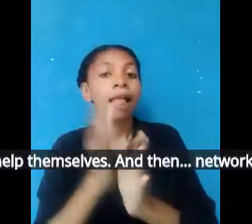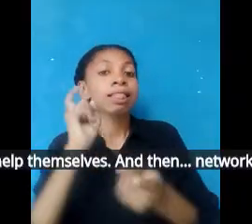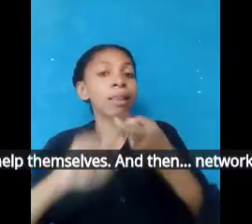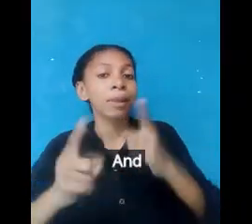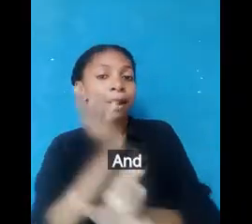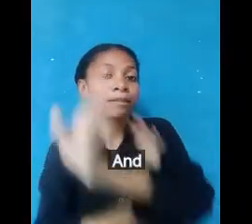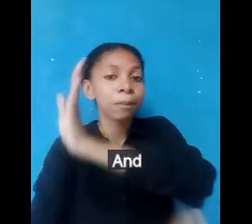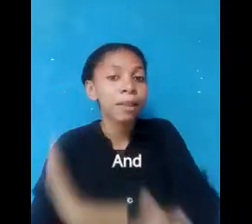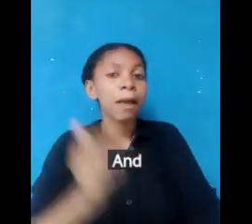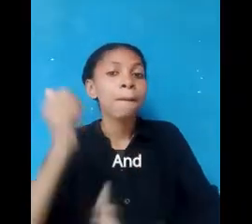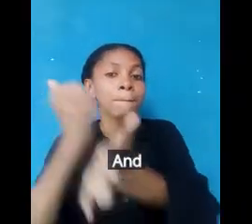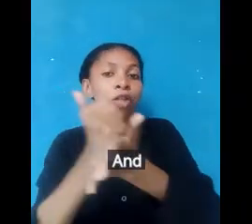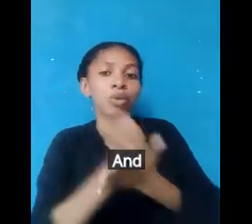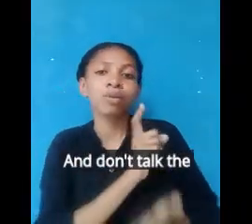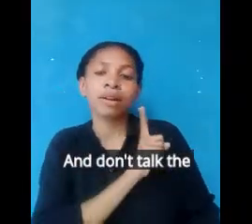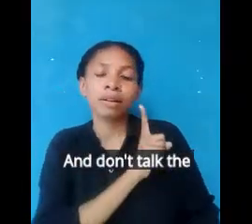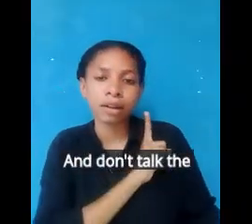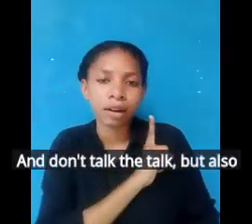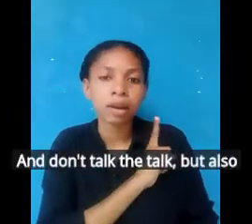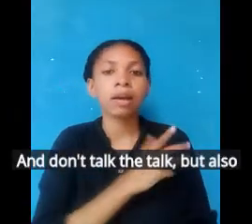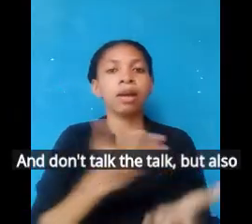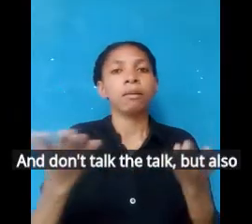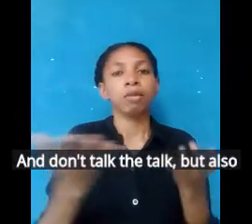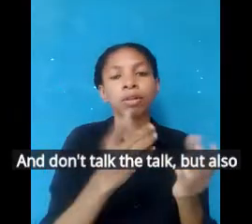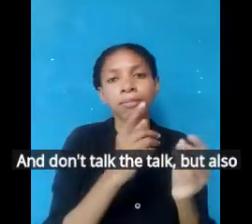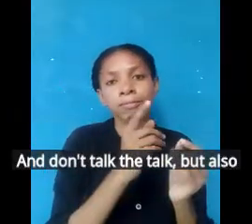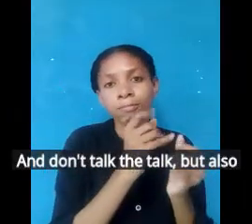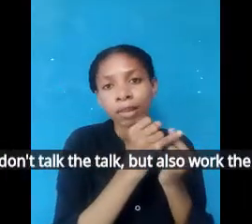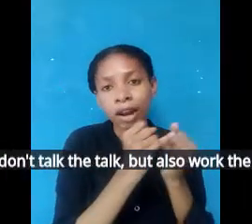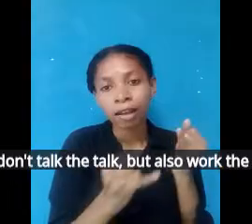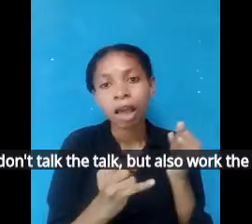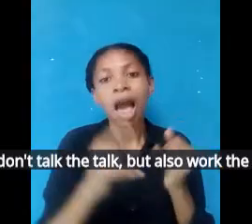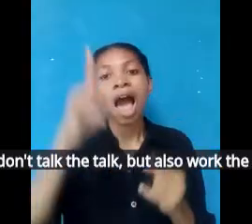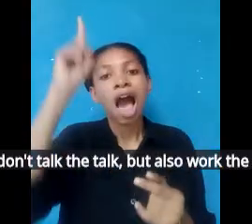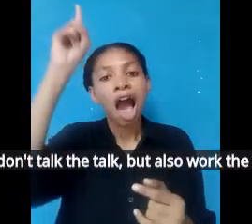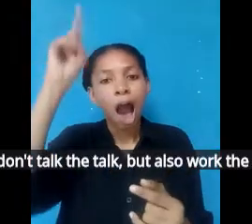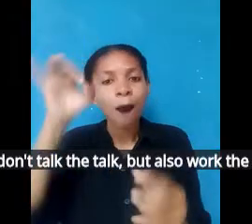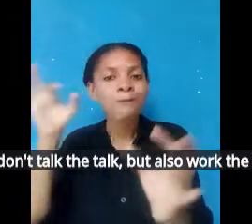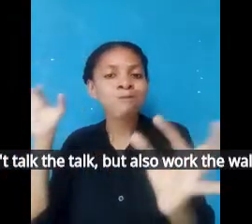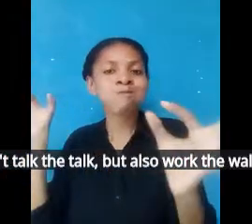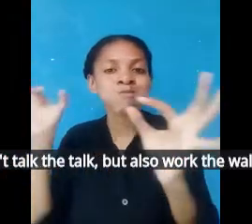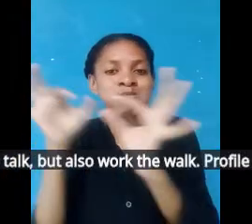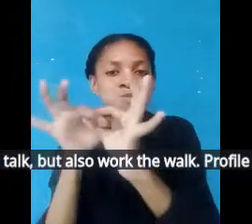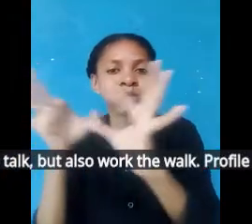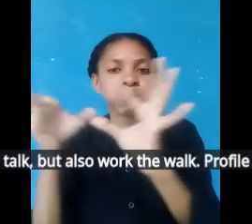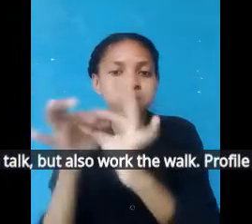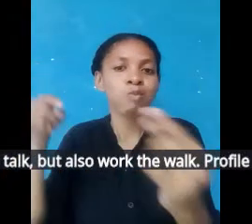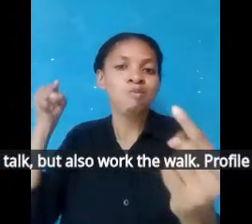And don't talk the talk, but also walk the walk. Provide accommodation.